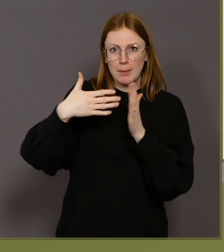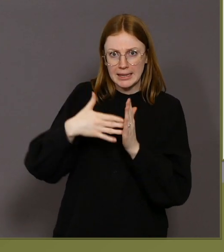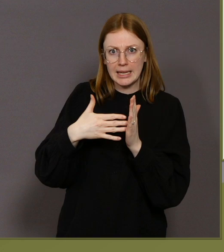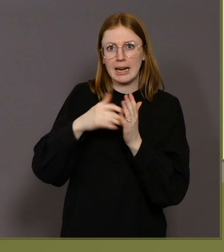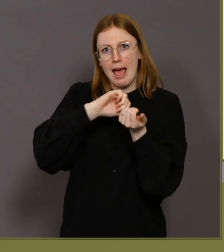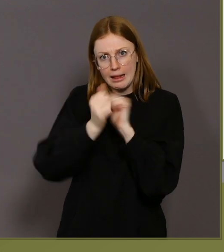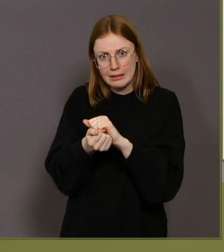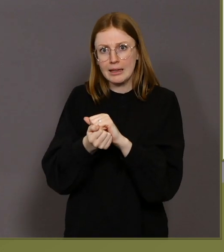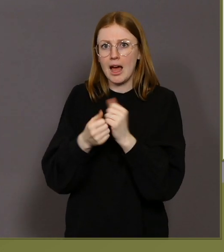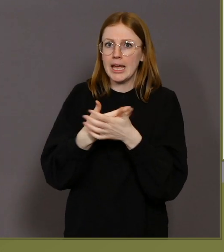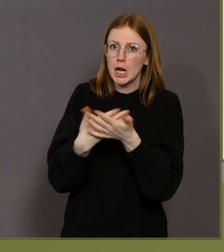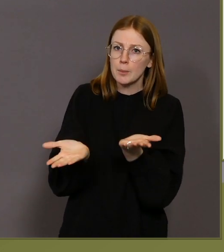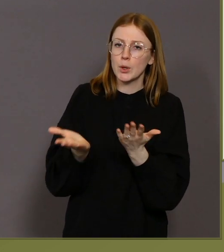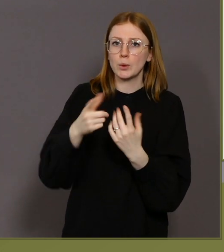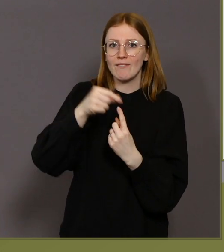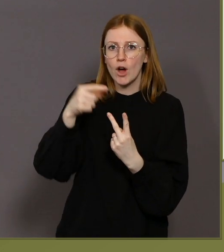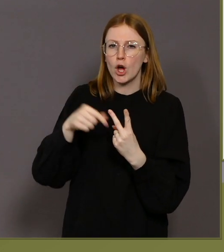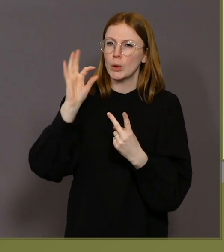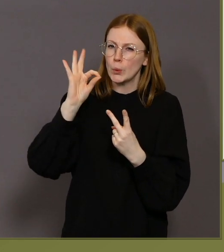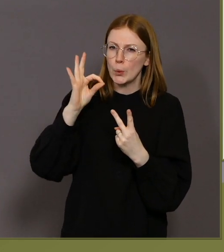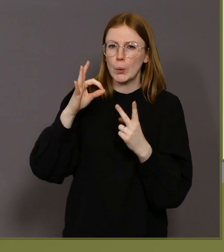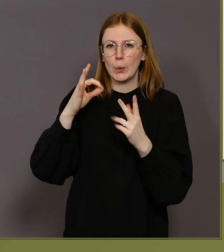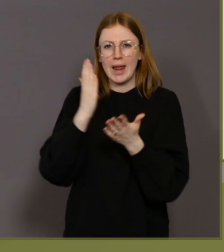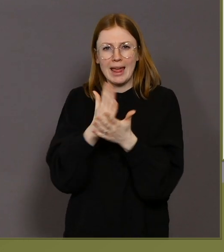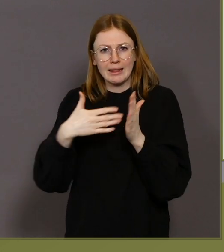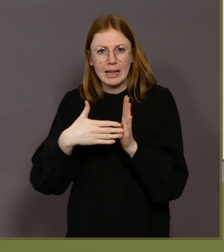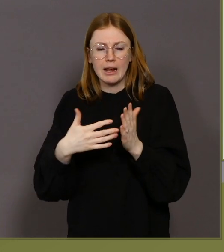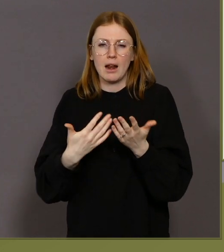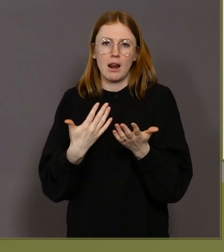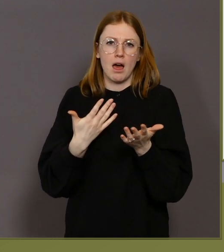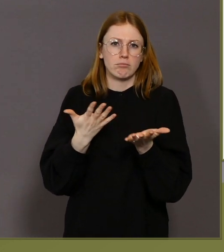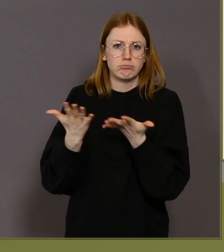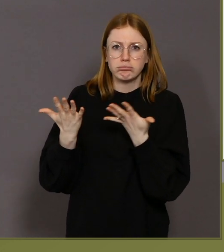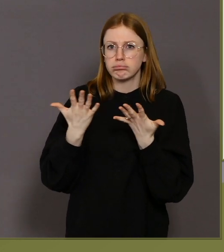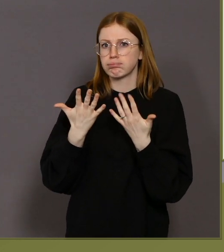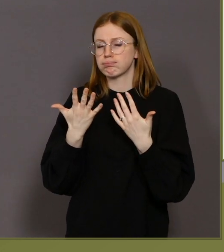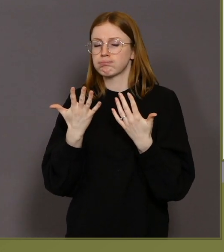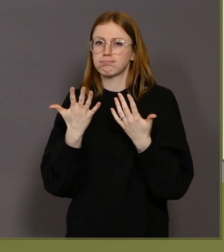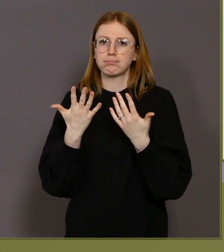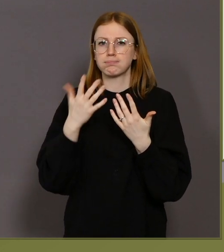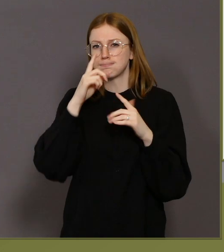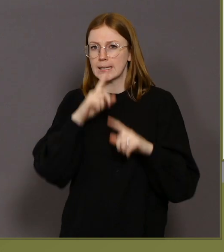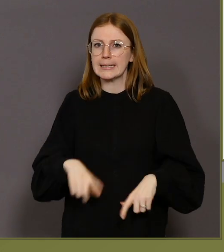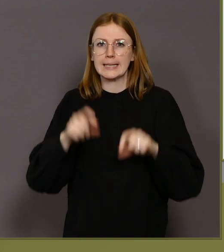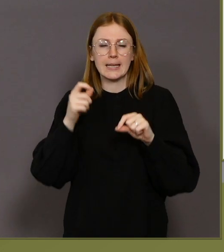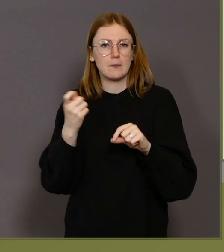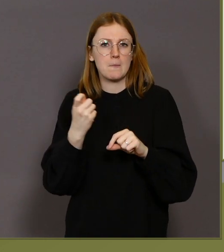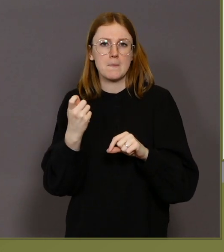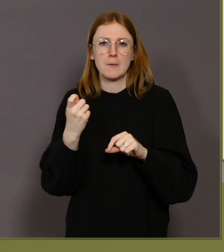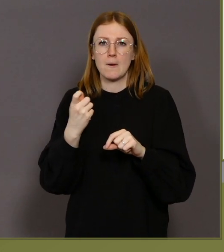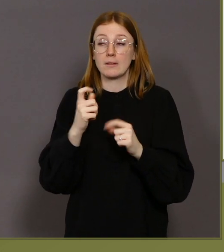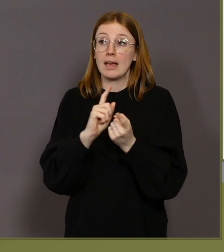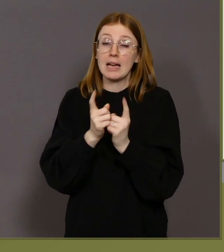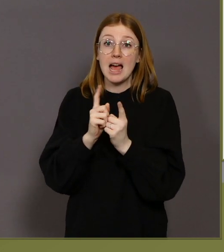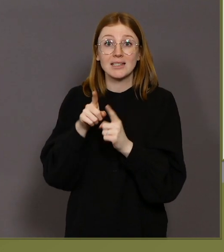them choices in which way to recover and try to find something that maybe the